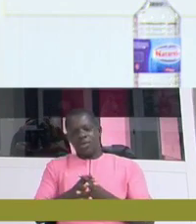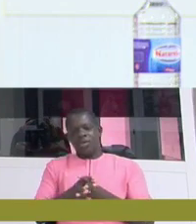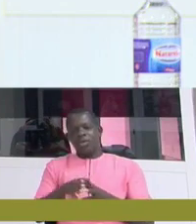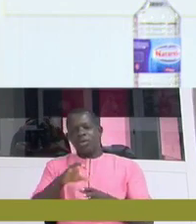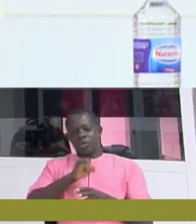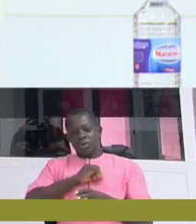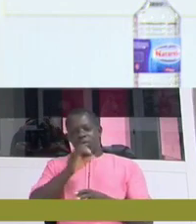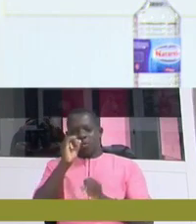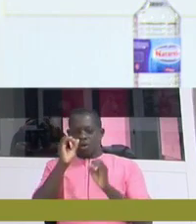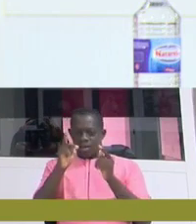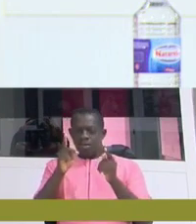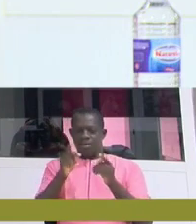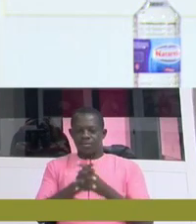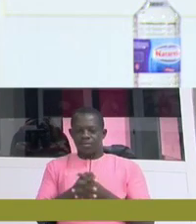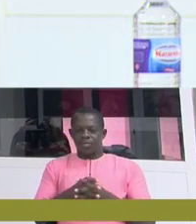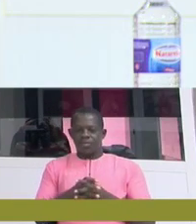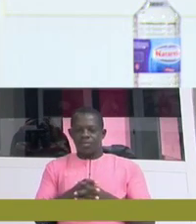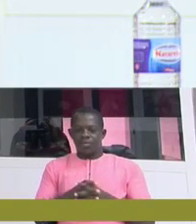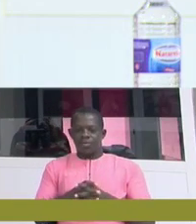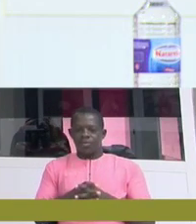$2,000. He said, okay. I